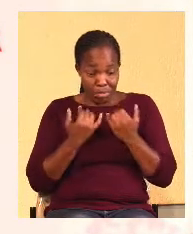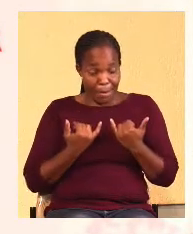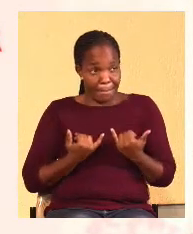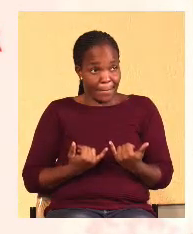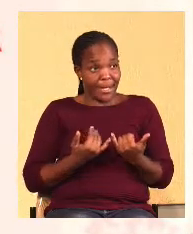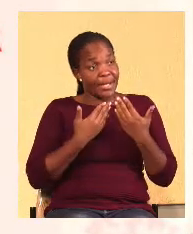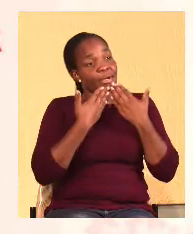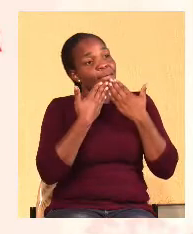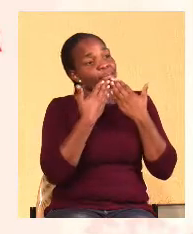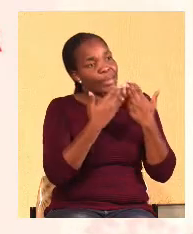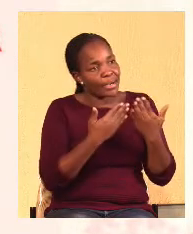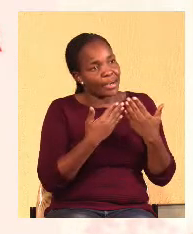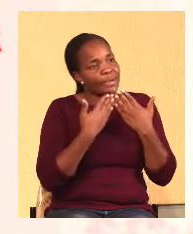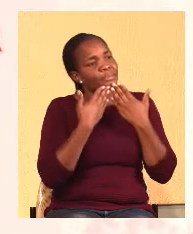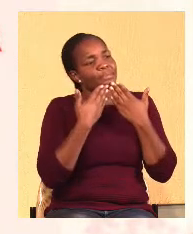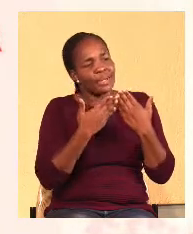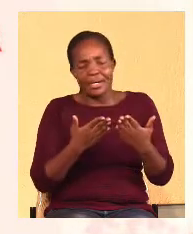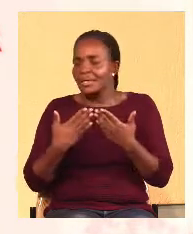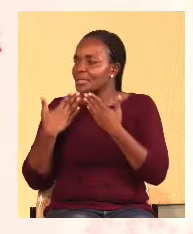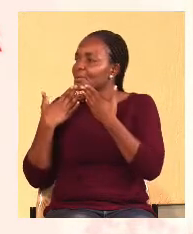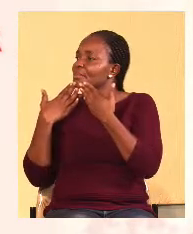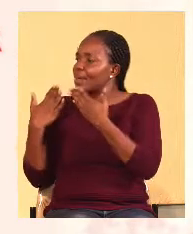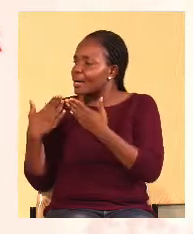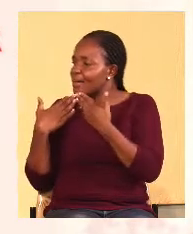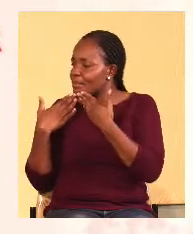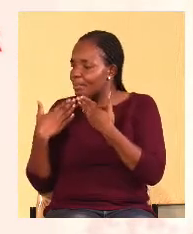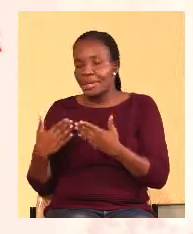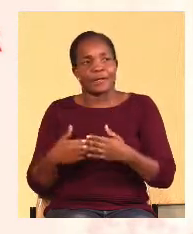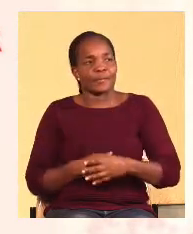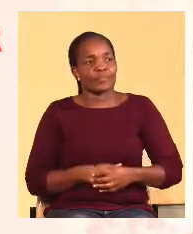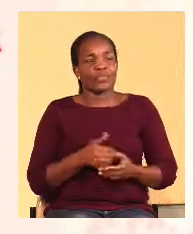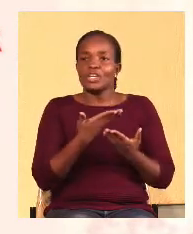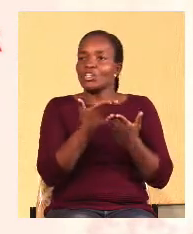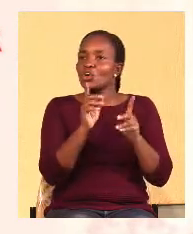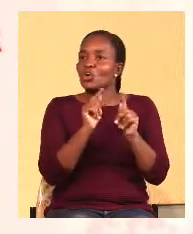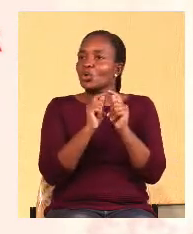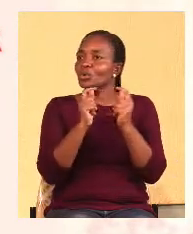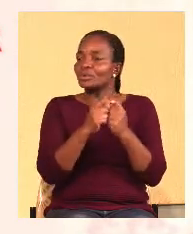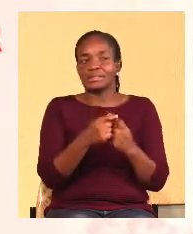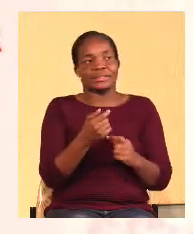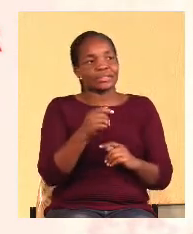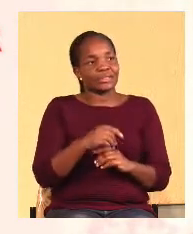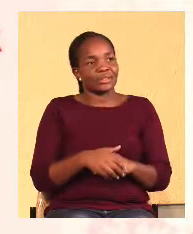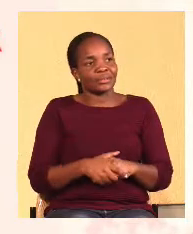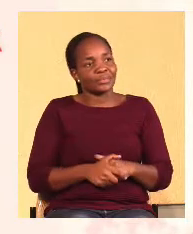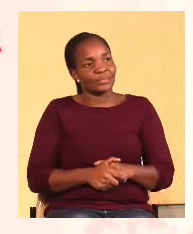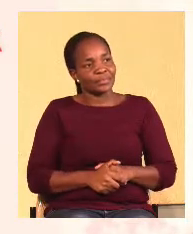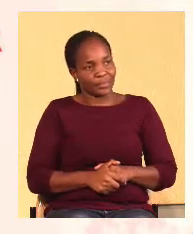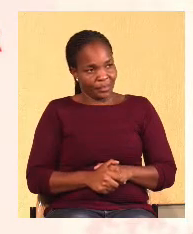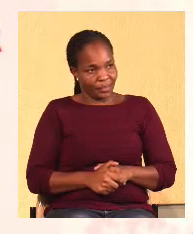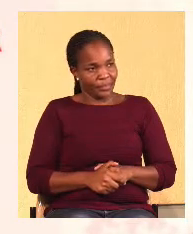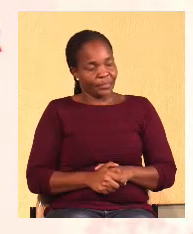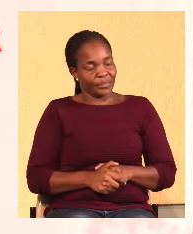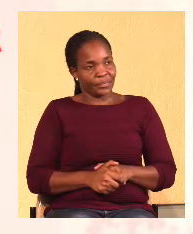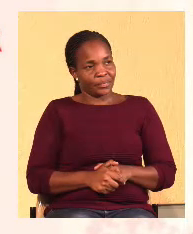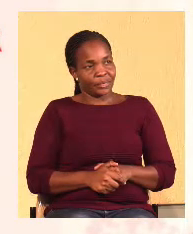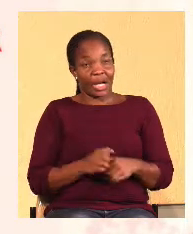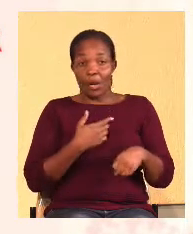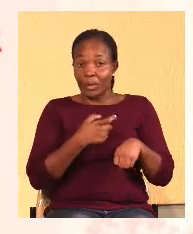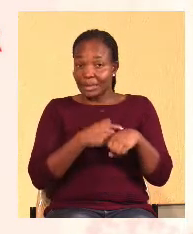thank you so much, Yvonne. Thank you, Festus, Lini Keller, and all the others that I cannot mention by name by way of, because we are running